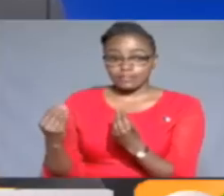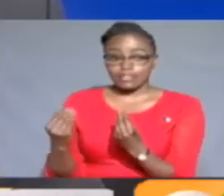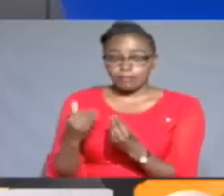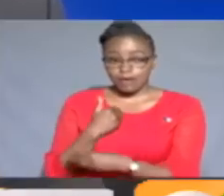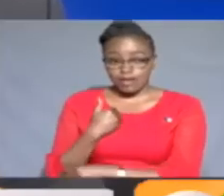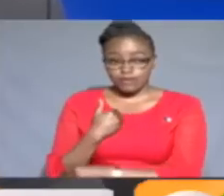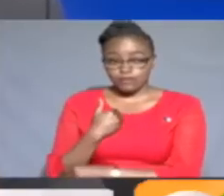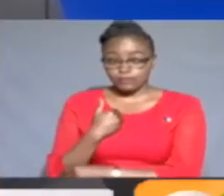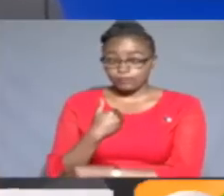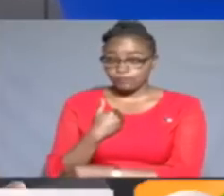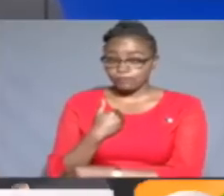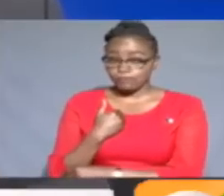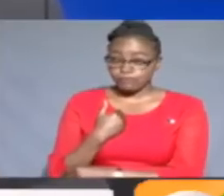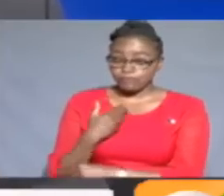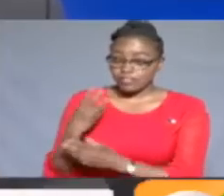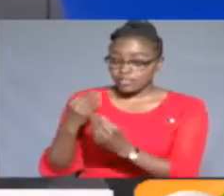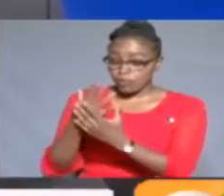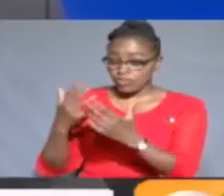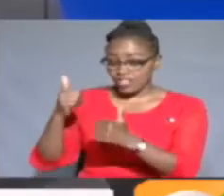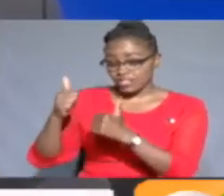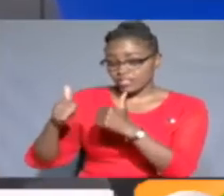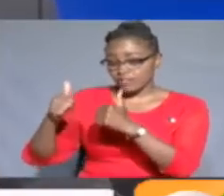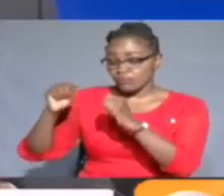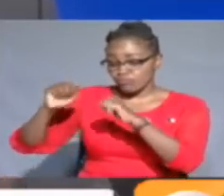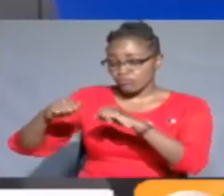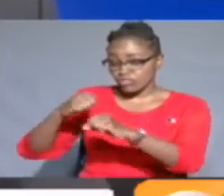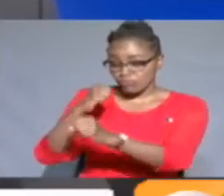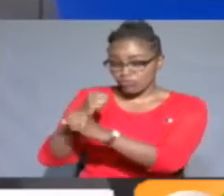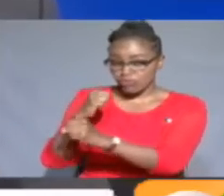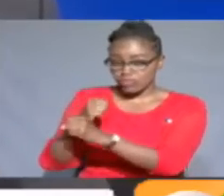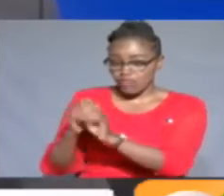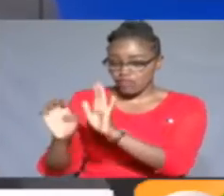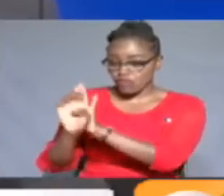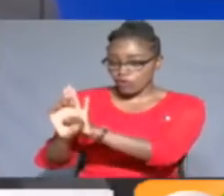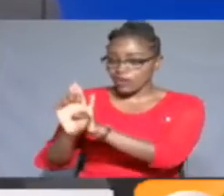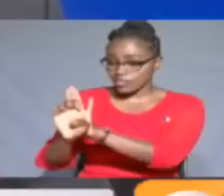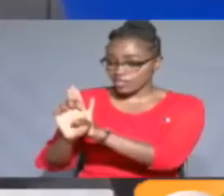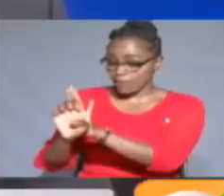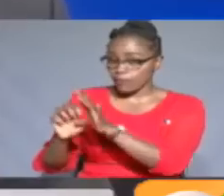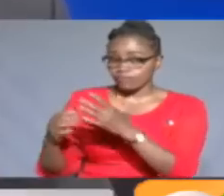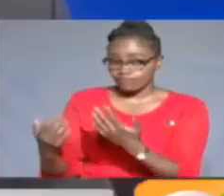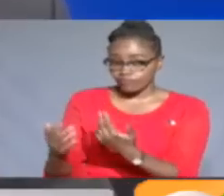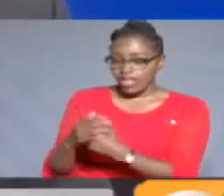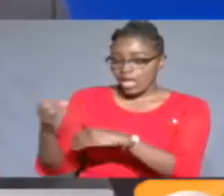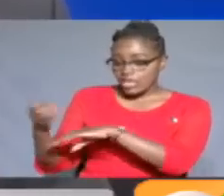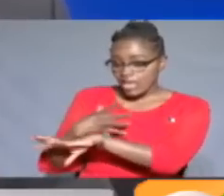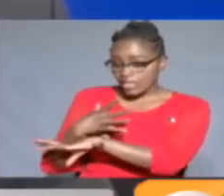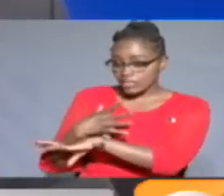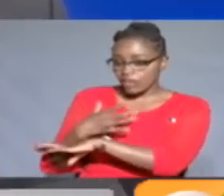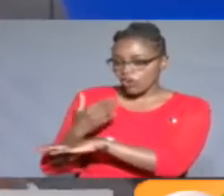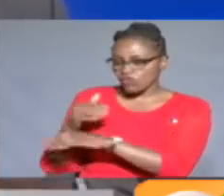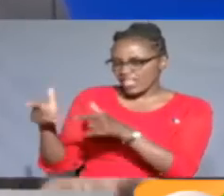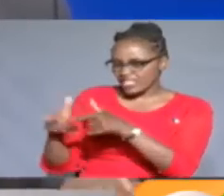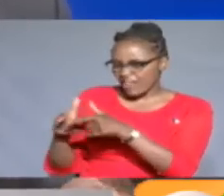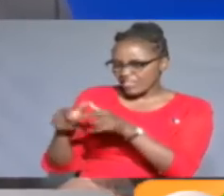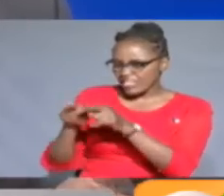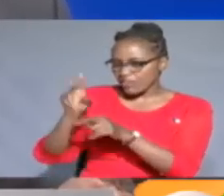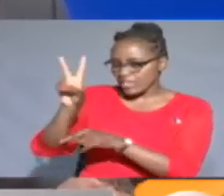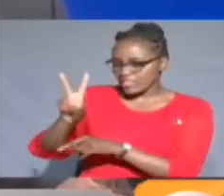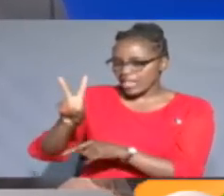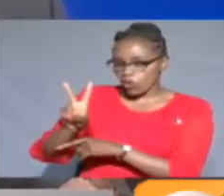there are simple things that can be done. For example, let's take cancer of the cervix, which is the